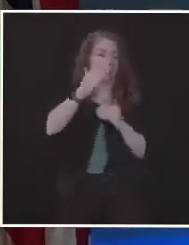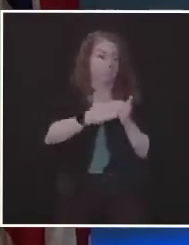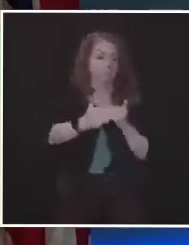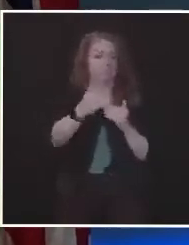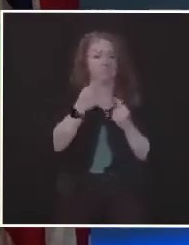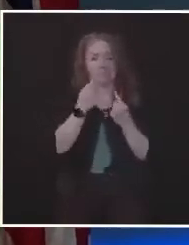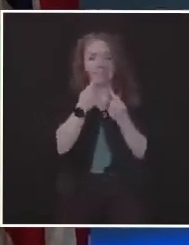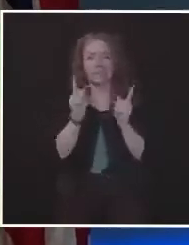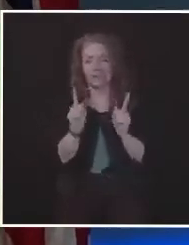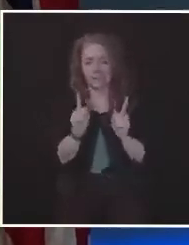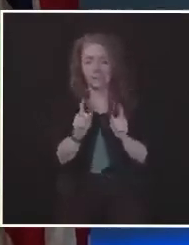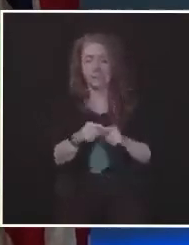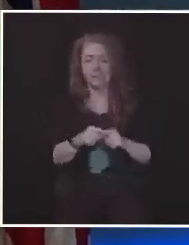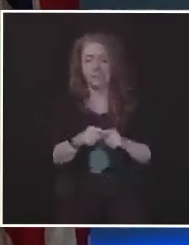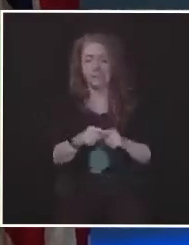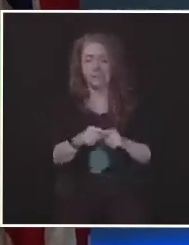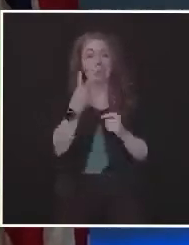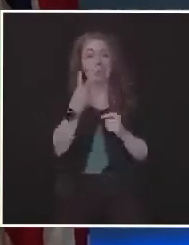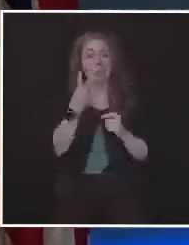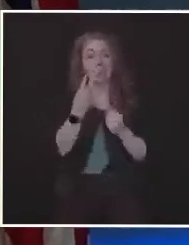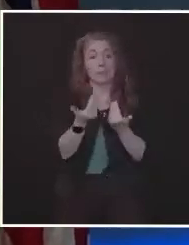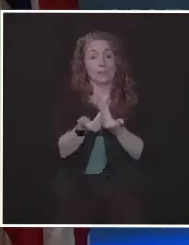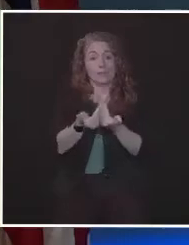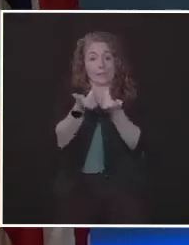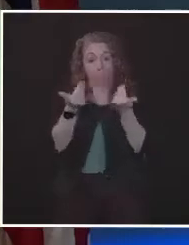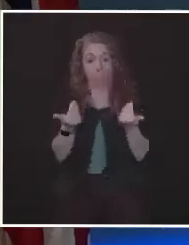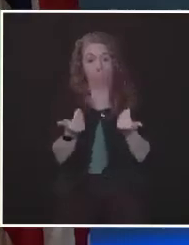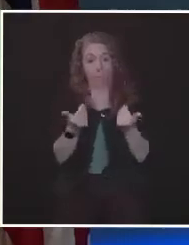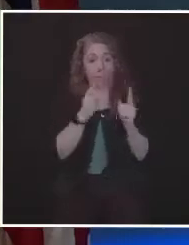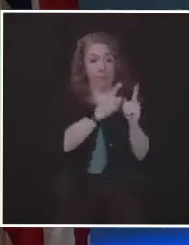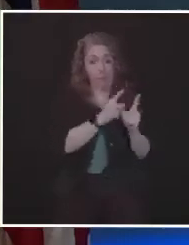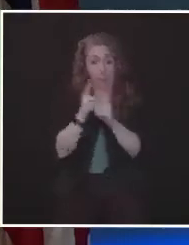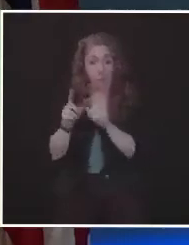Creating two separate mission directorates